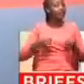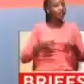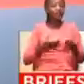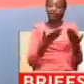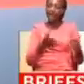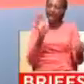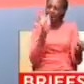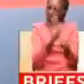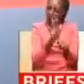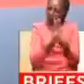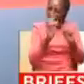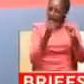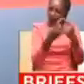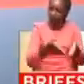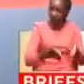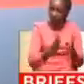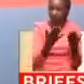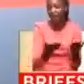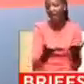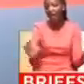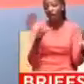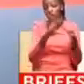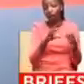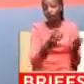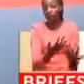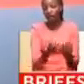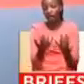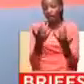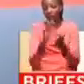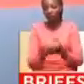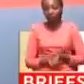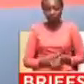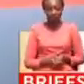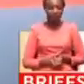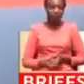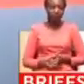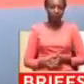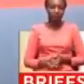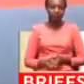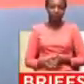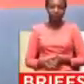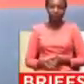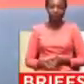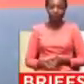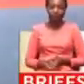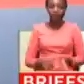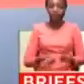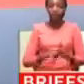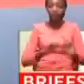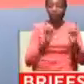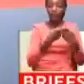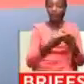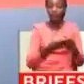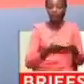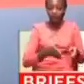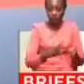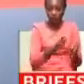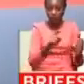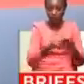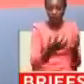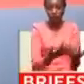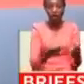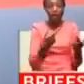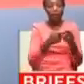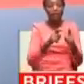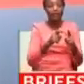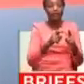there's so many different entrances. There's banking, there's military, there's all kinds of different entrances into hell. But there's only one way